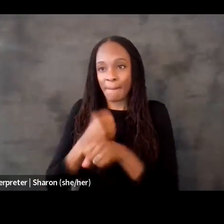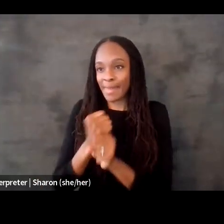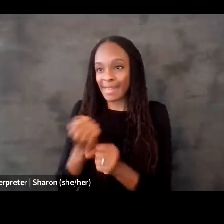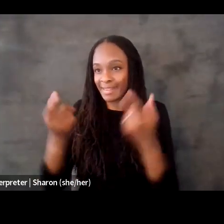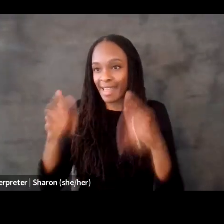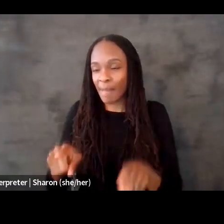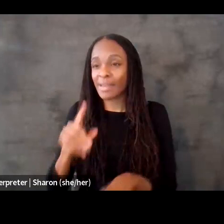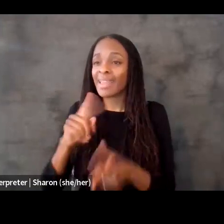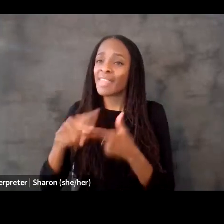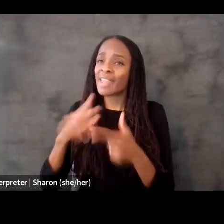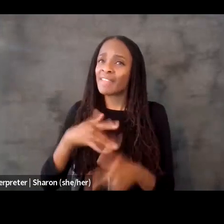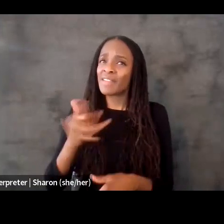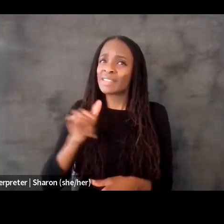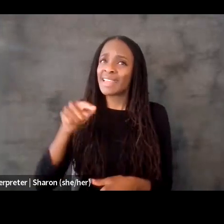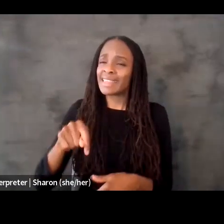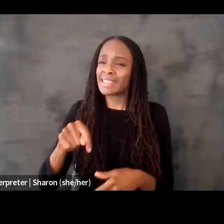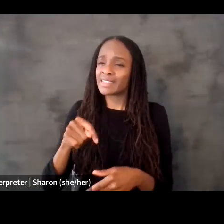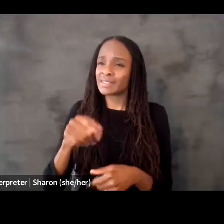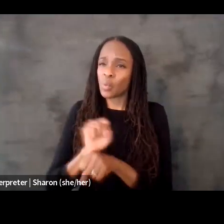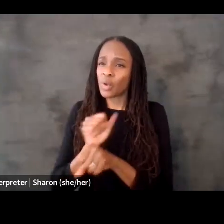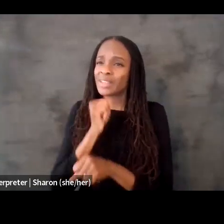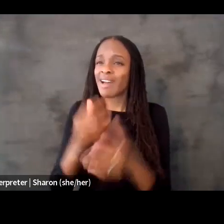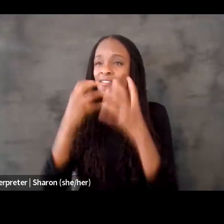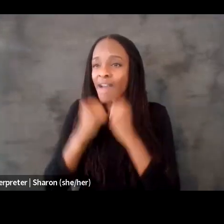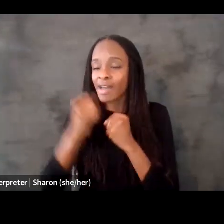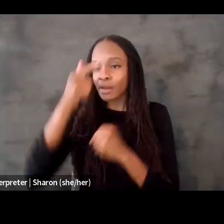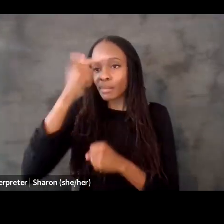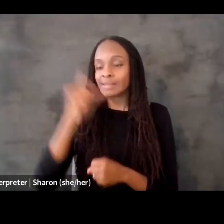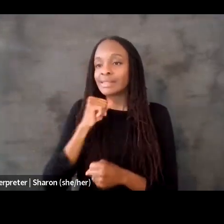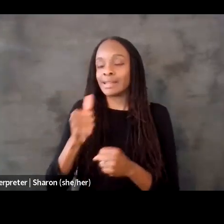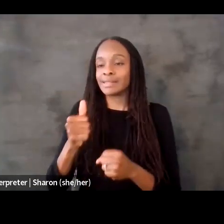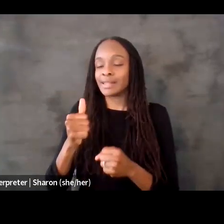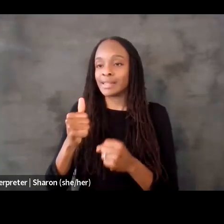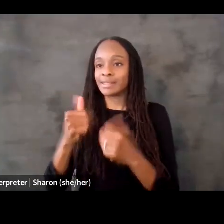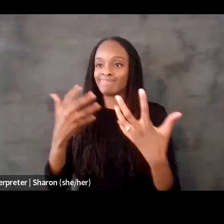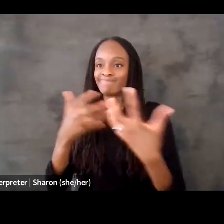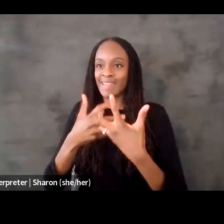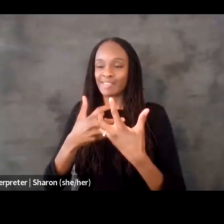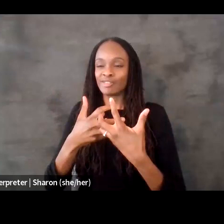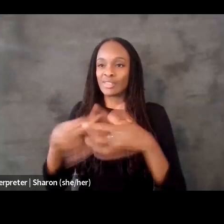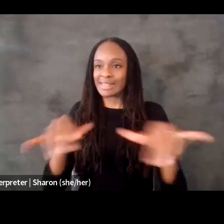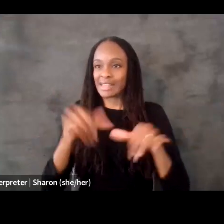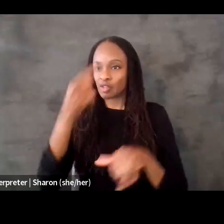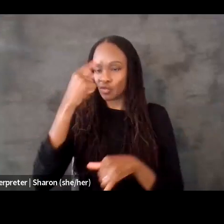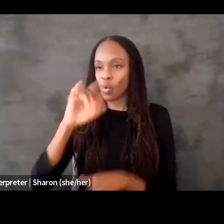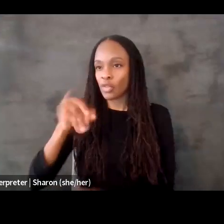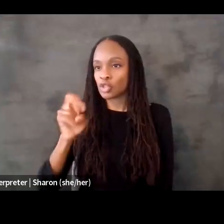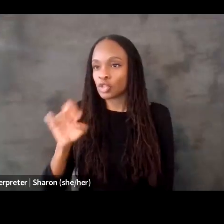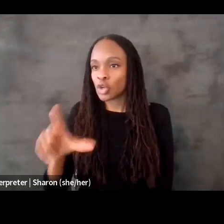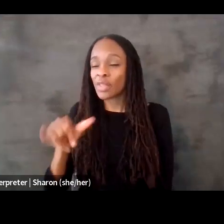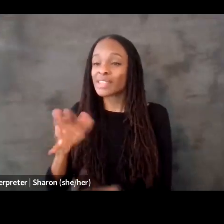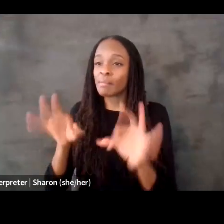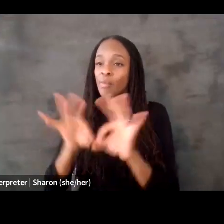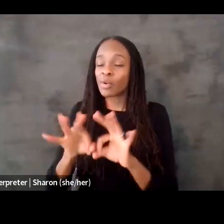it feels like this work is not valued because it doesn't meet the standards of the journal. And so I think that becomes really, really important. And unfortunately,